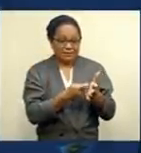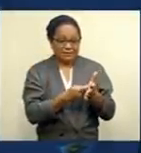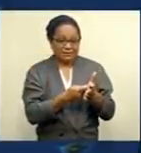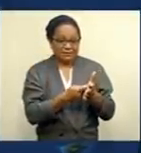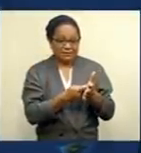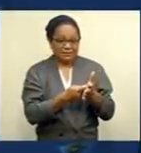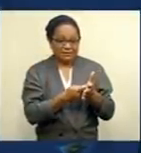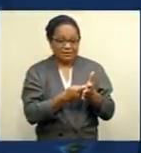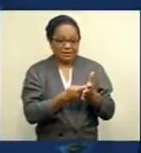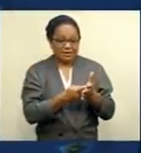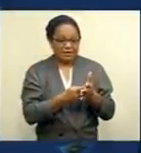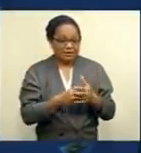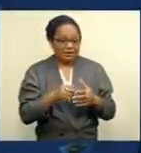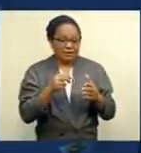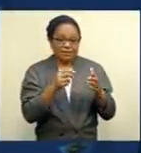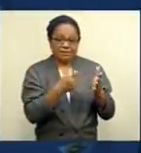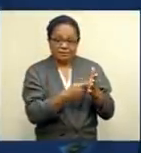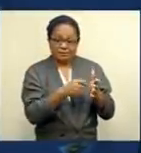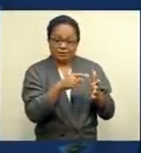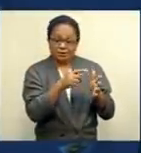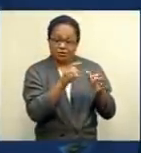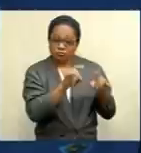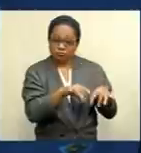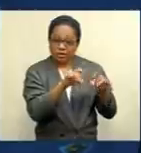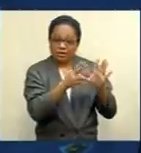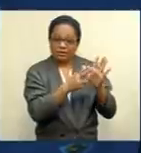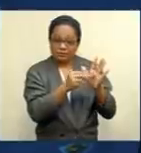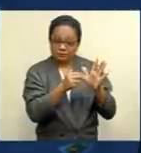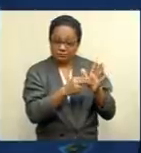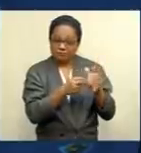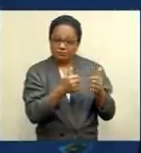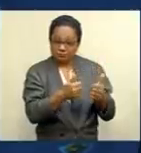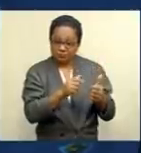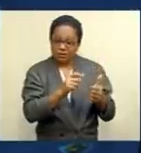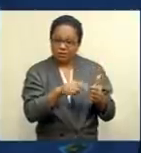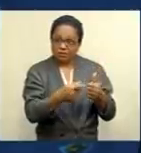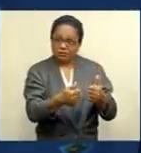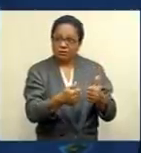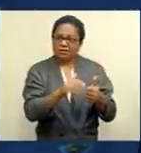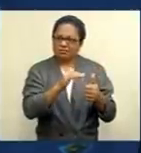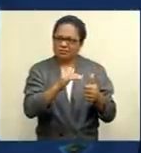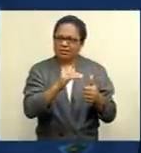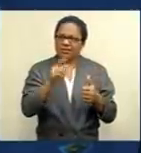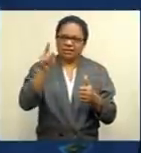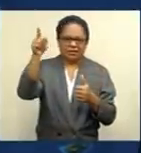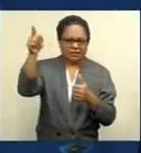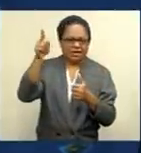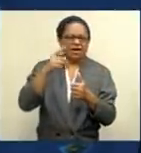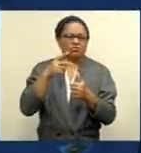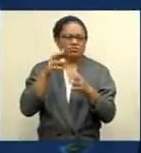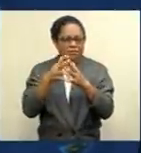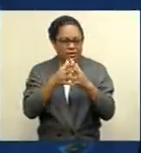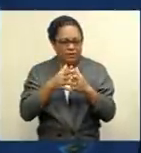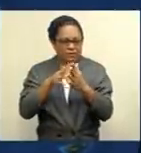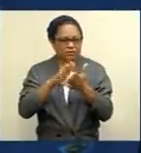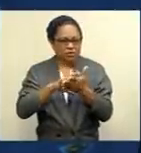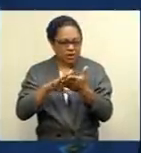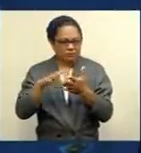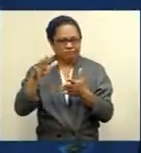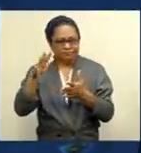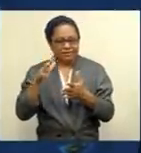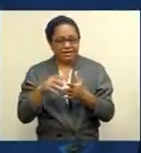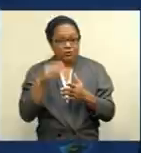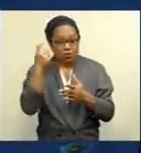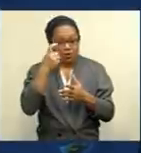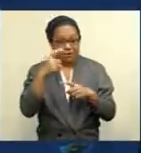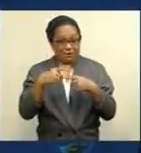remained subdued as markets take cover in safe haven US dollar amid weaker risk appetite. Concerns about the Delta variant